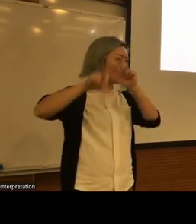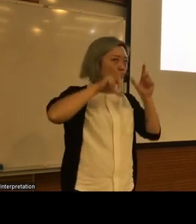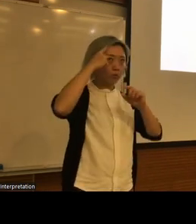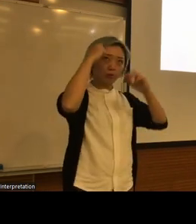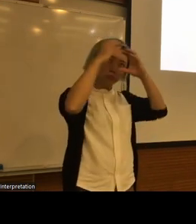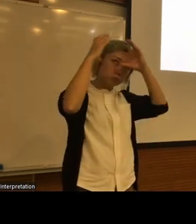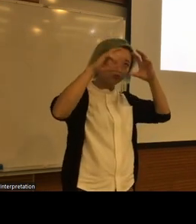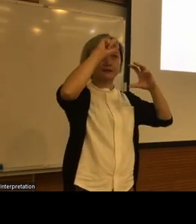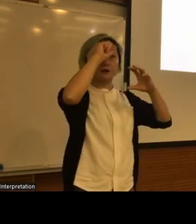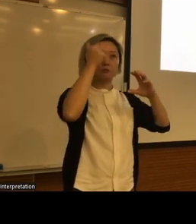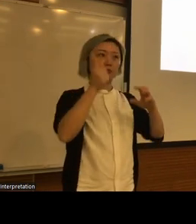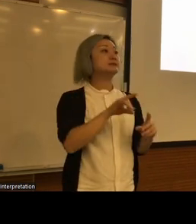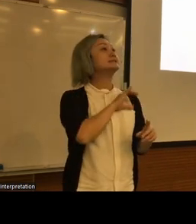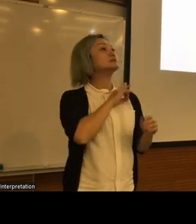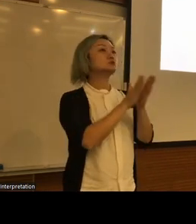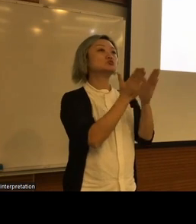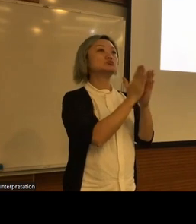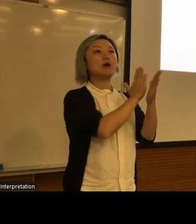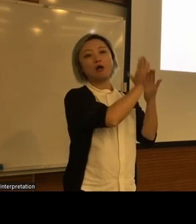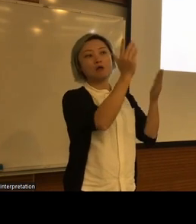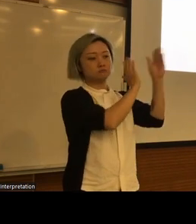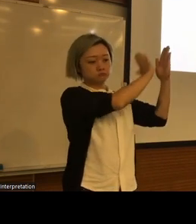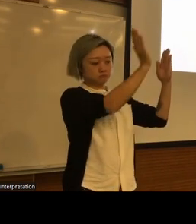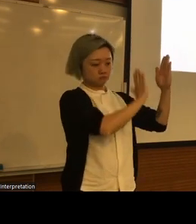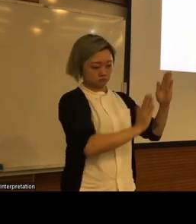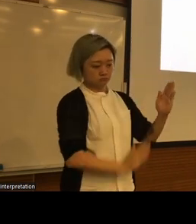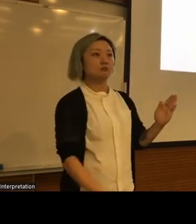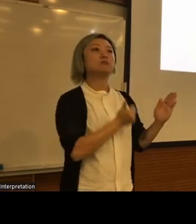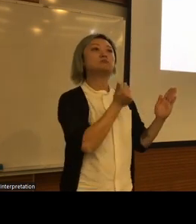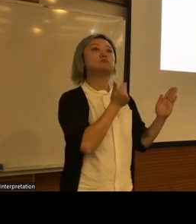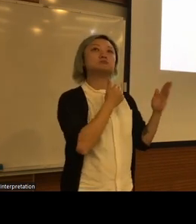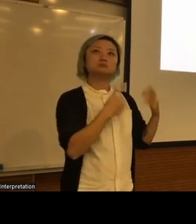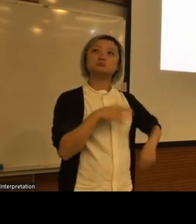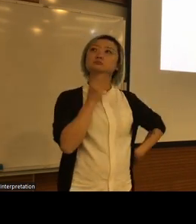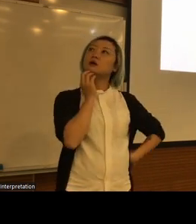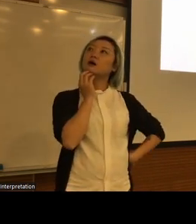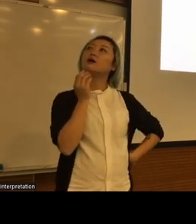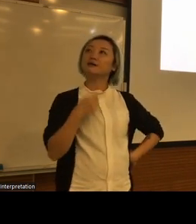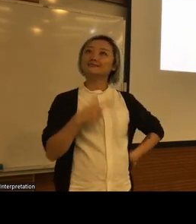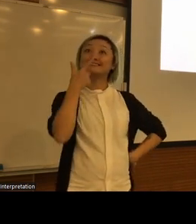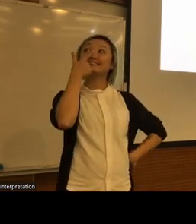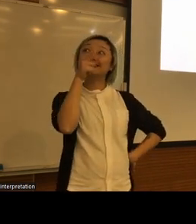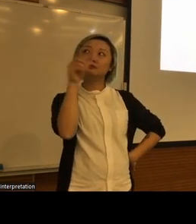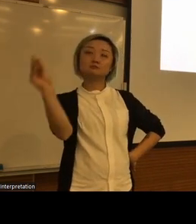So we have lots of books, lots of information, and we can always add.